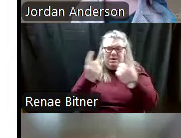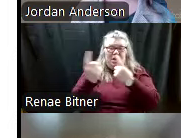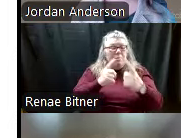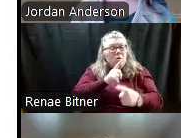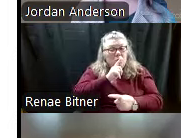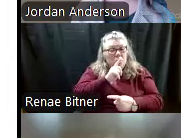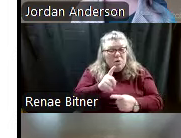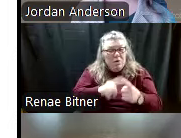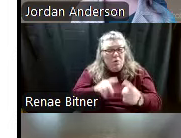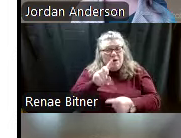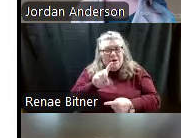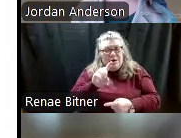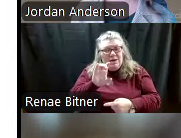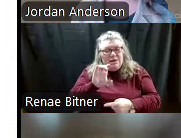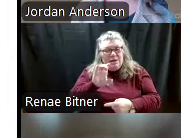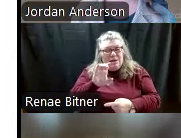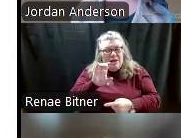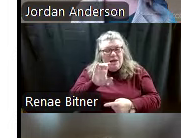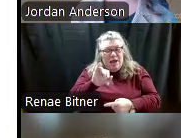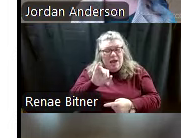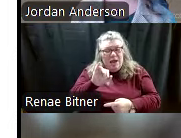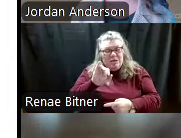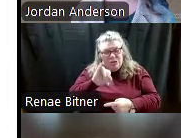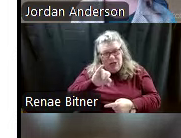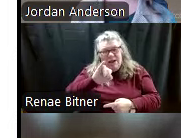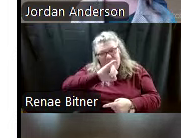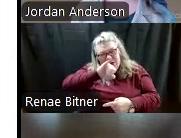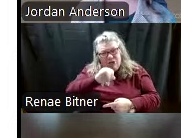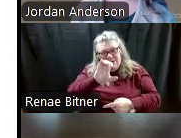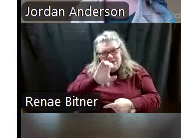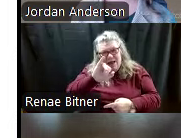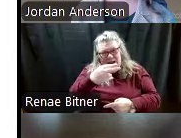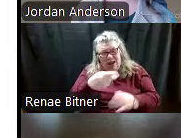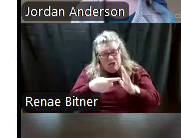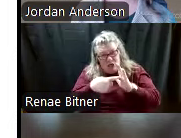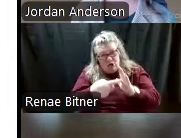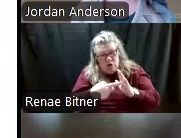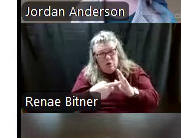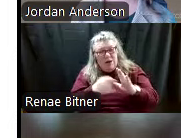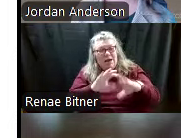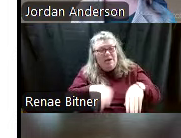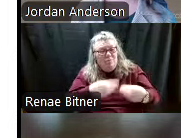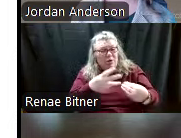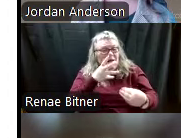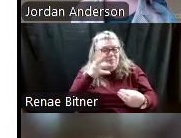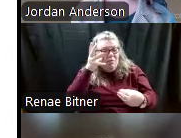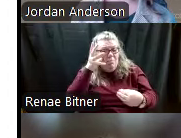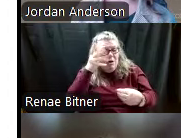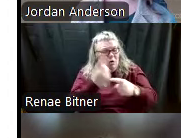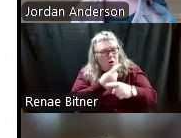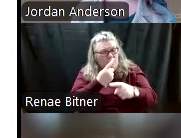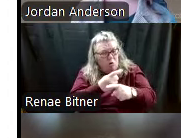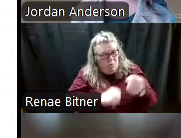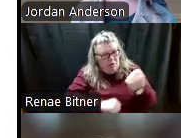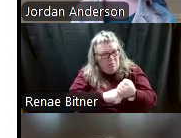what JCIH has shown in their research is that if we give the parents the appropriate